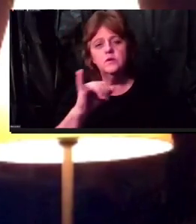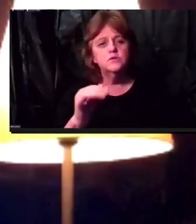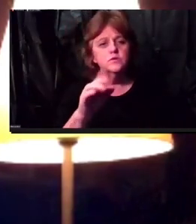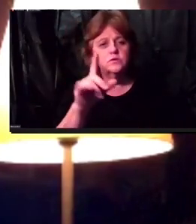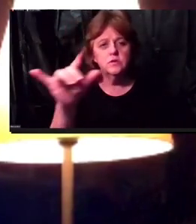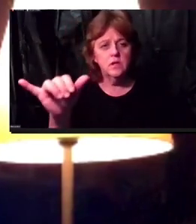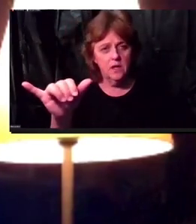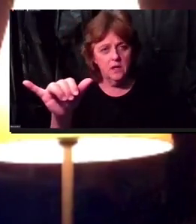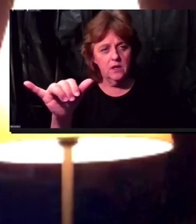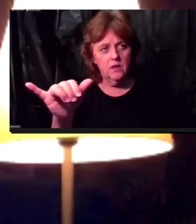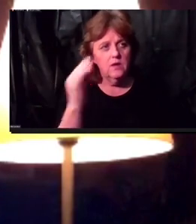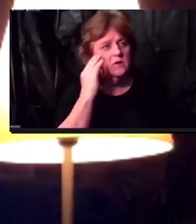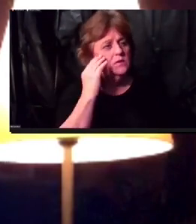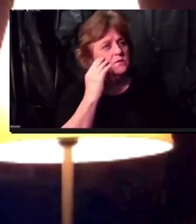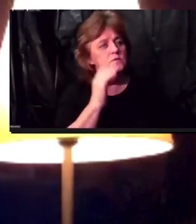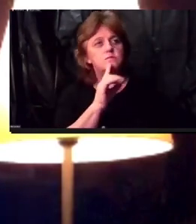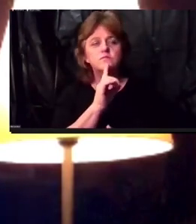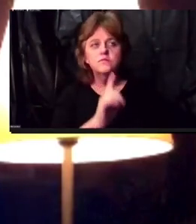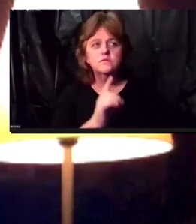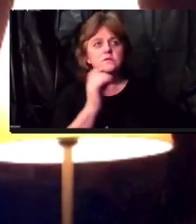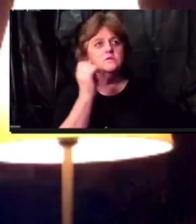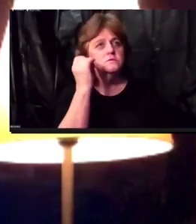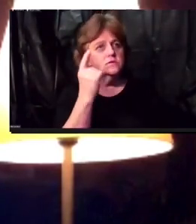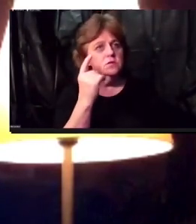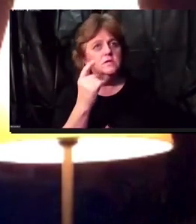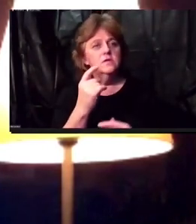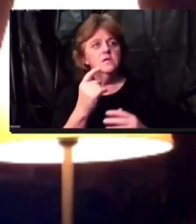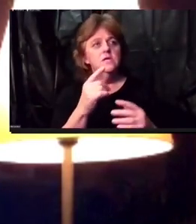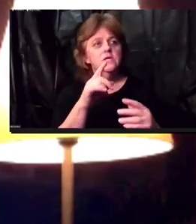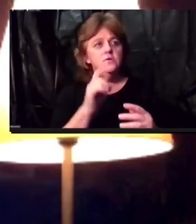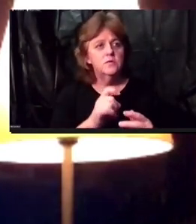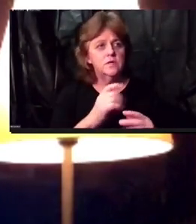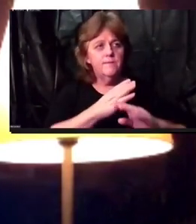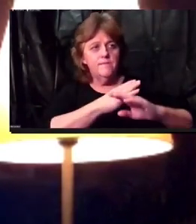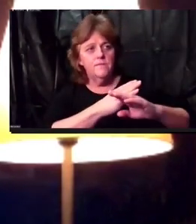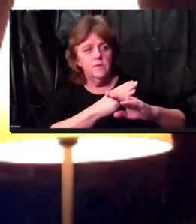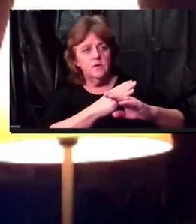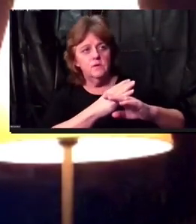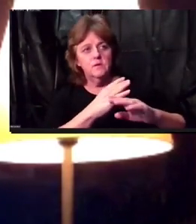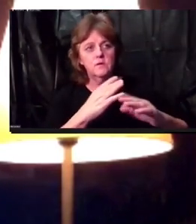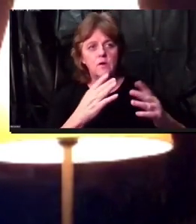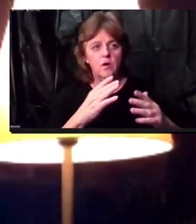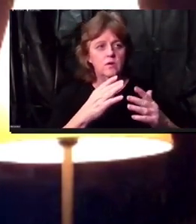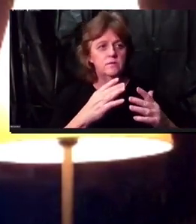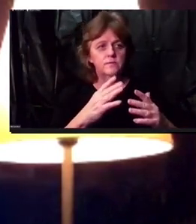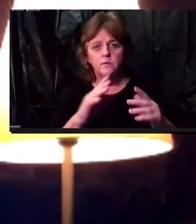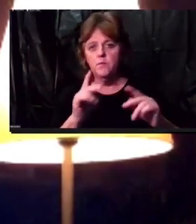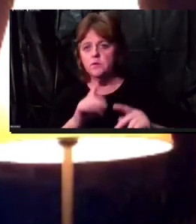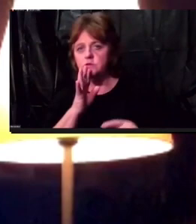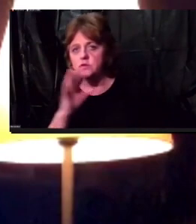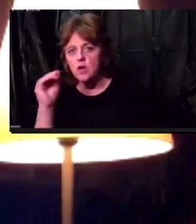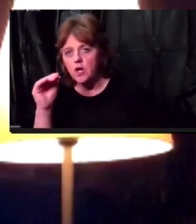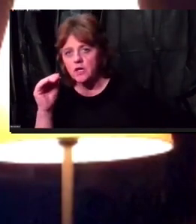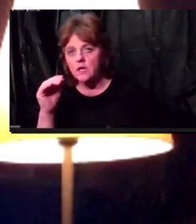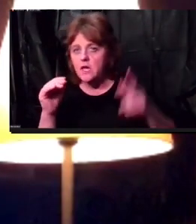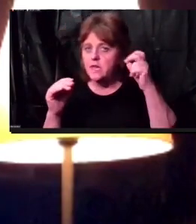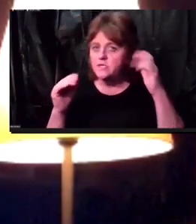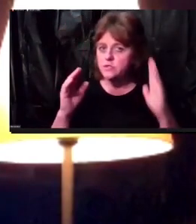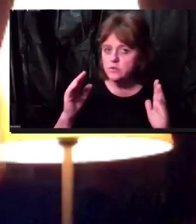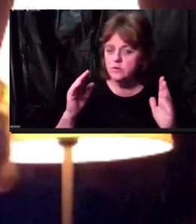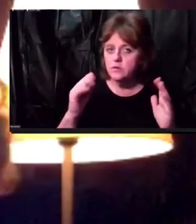we know the importance of the physical barrier, both on the speaker and on the